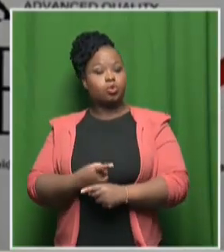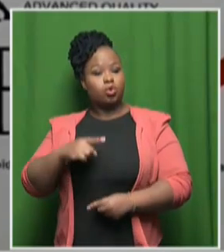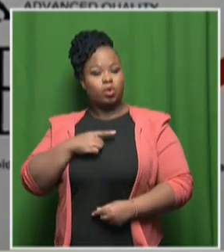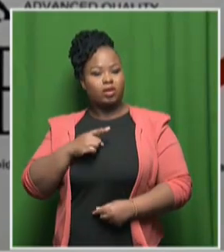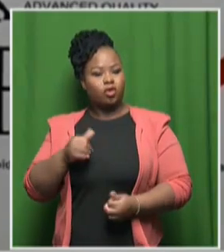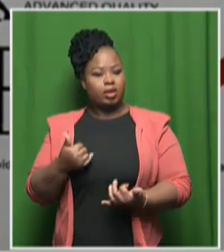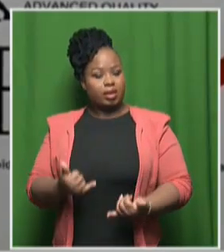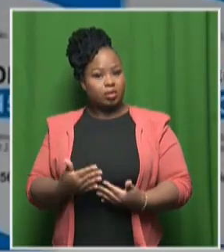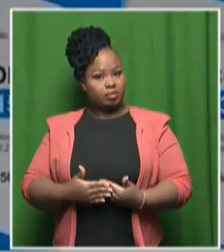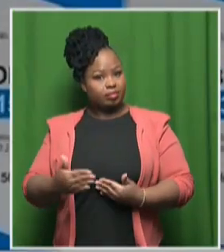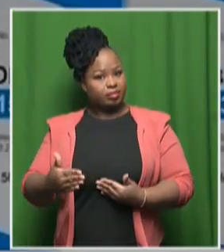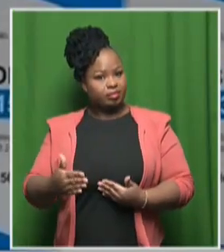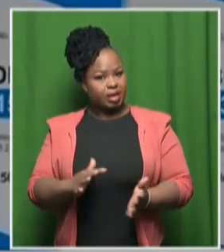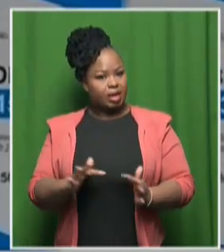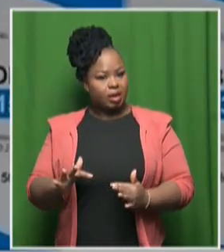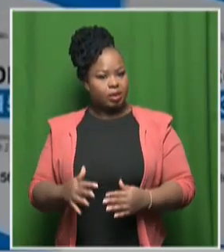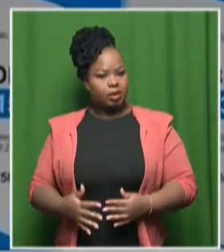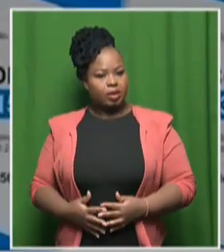postcode?